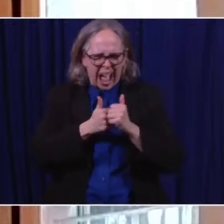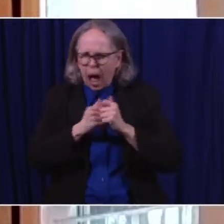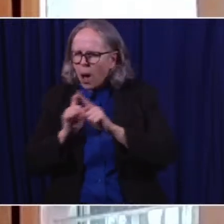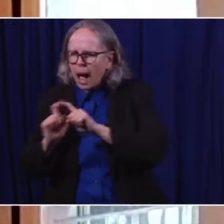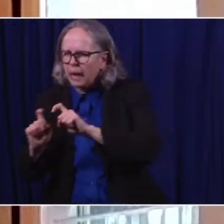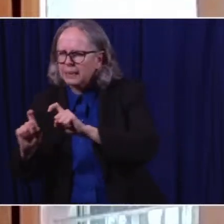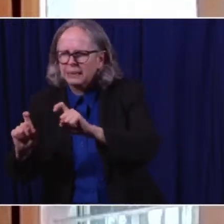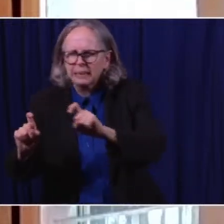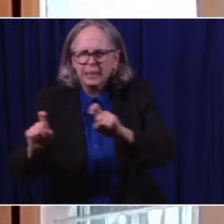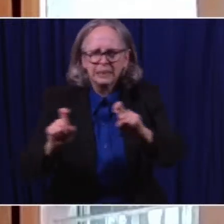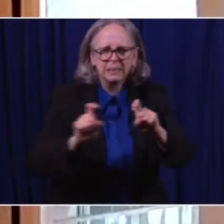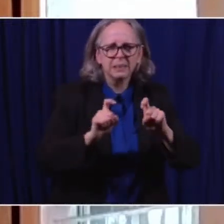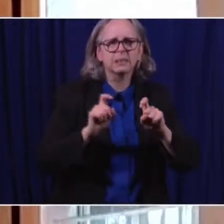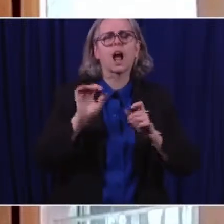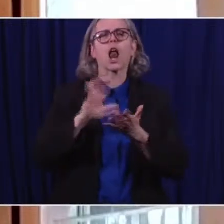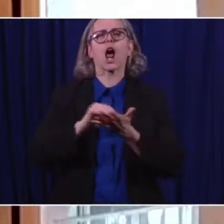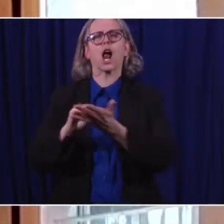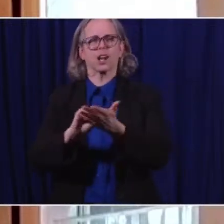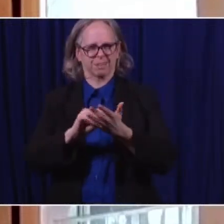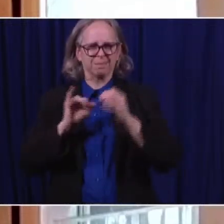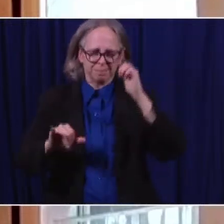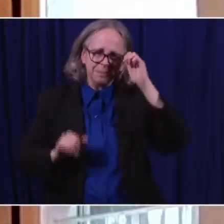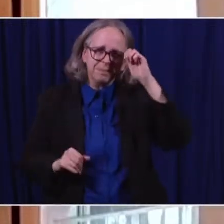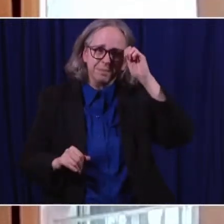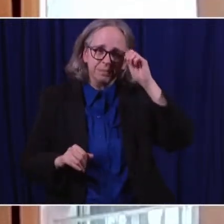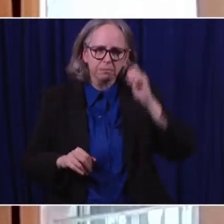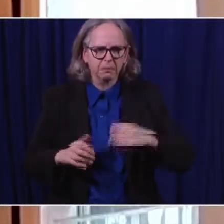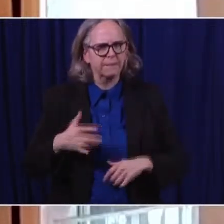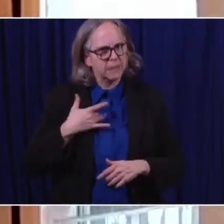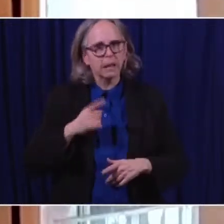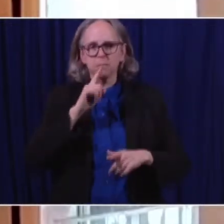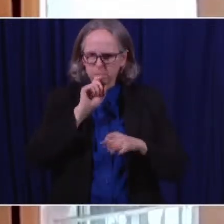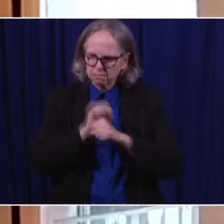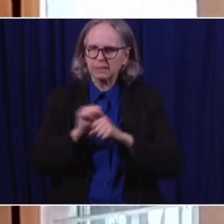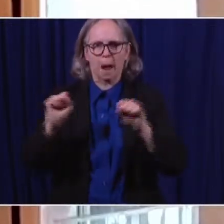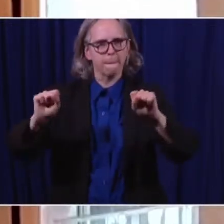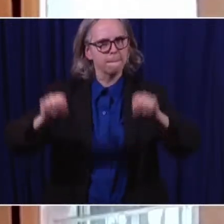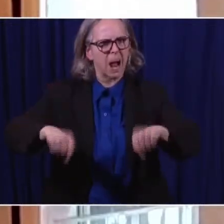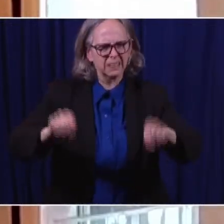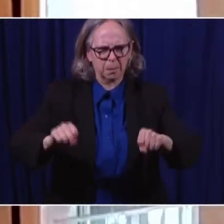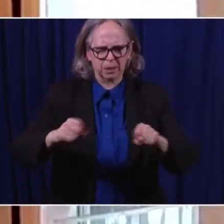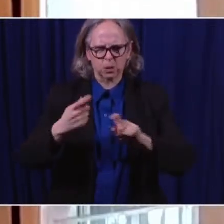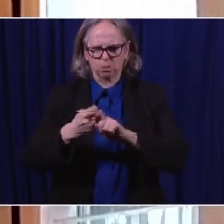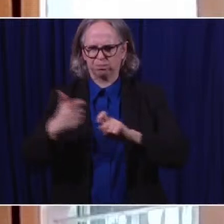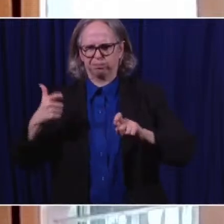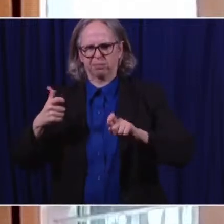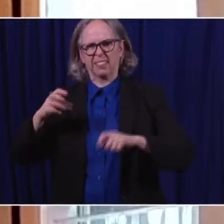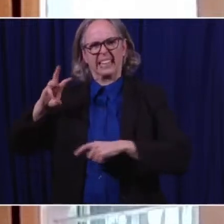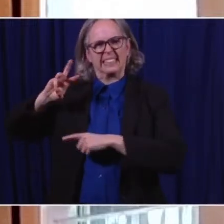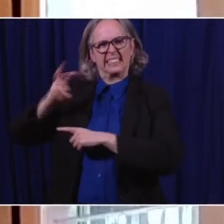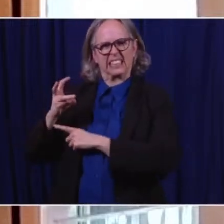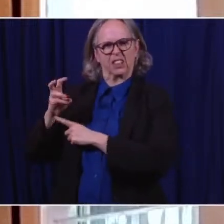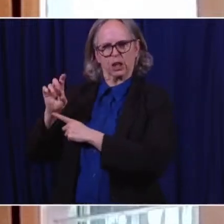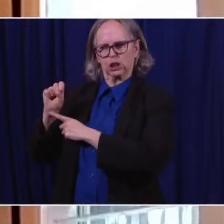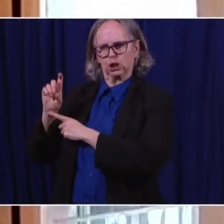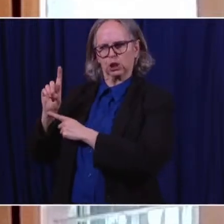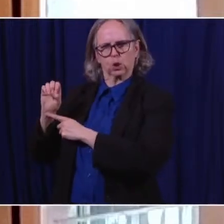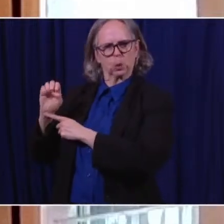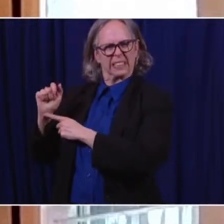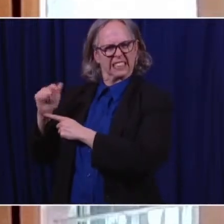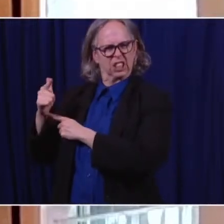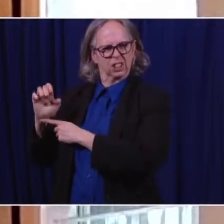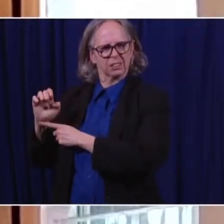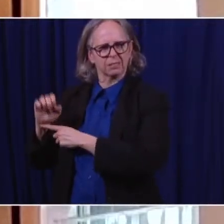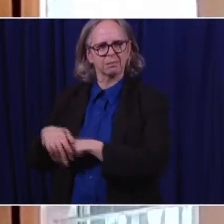is possible to reliably get that 6th dose using a hybrid model, which uses